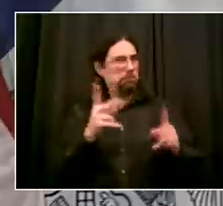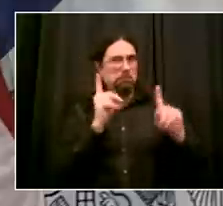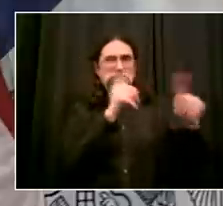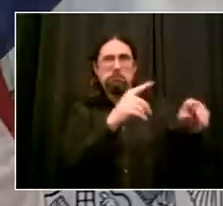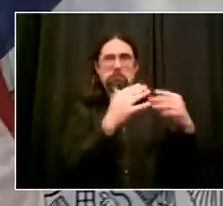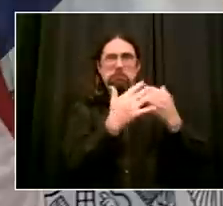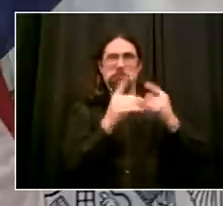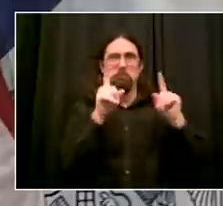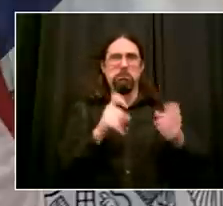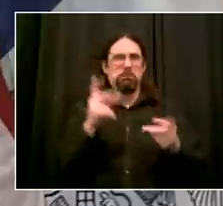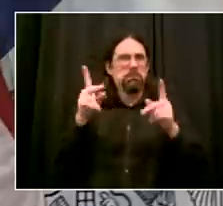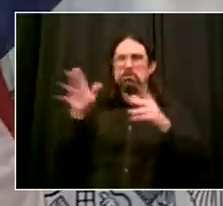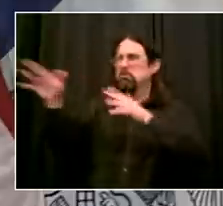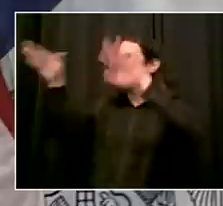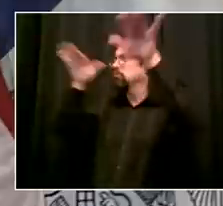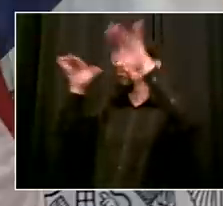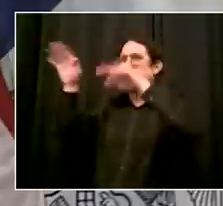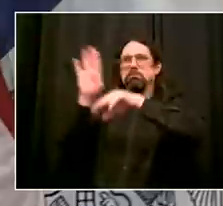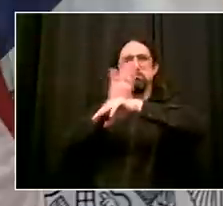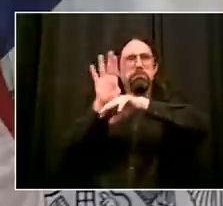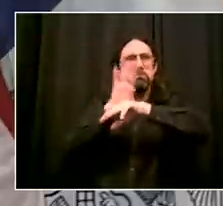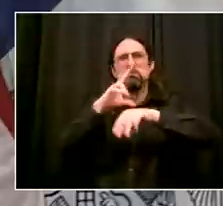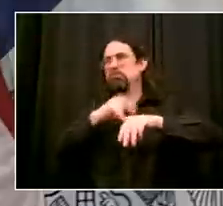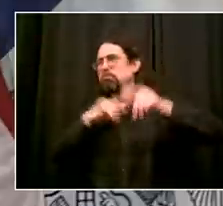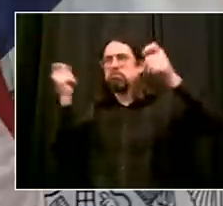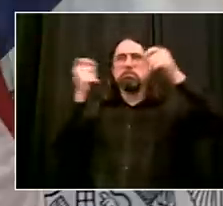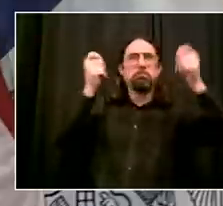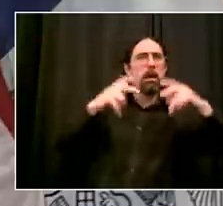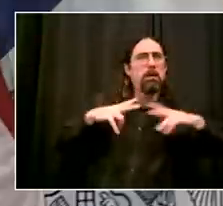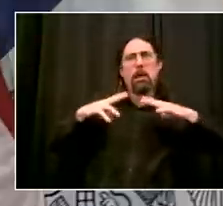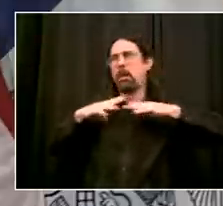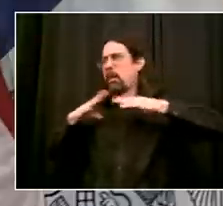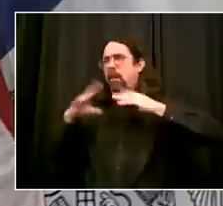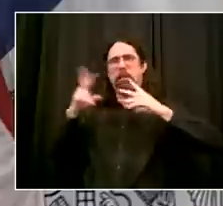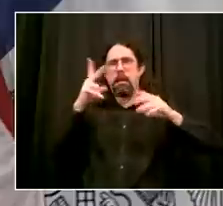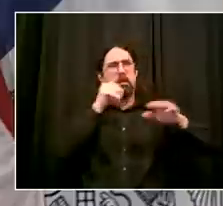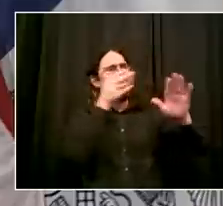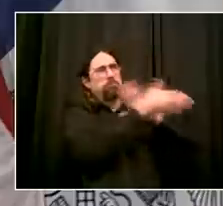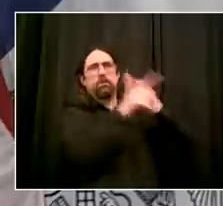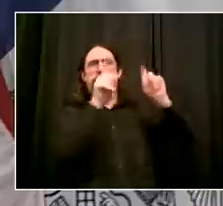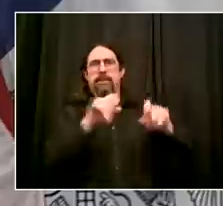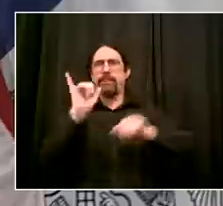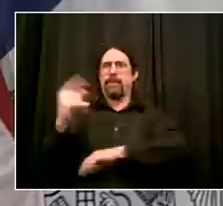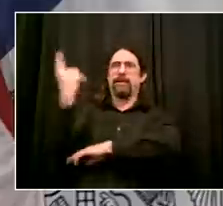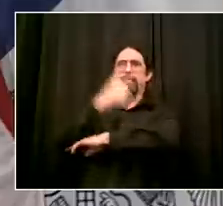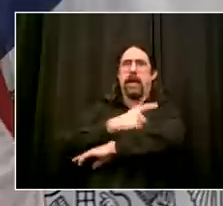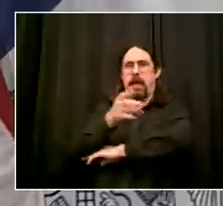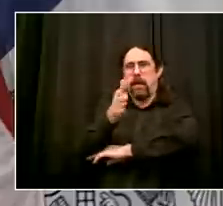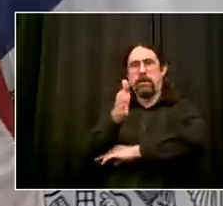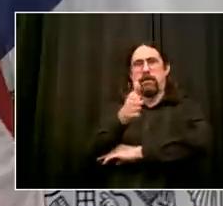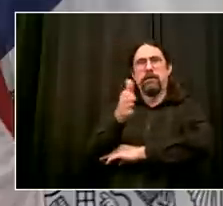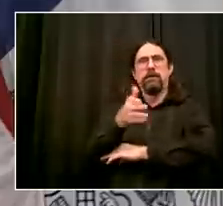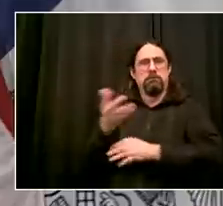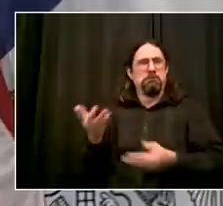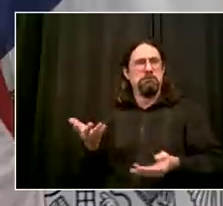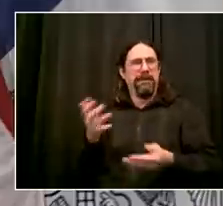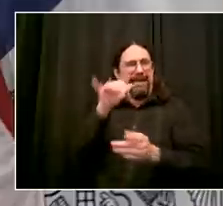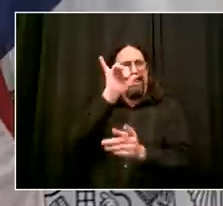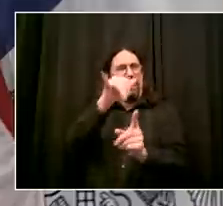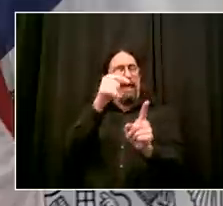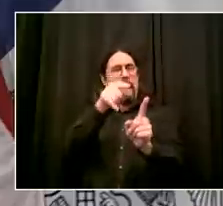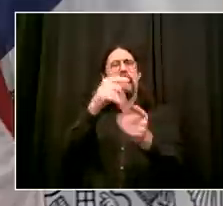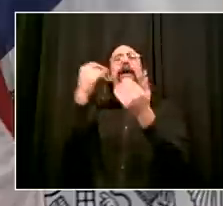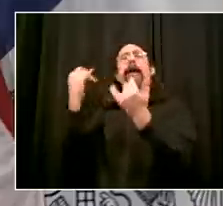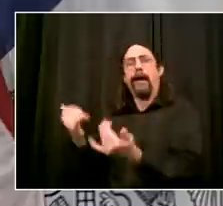those numbers. They are starting to go back up again, but we had several days where the numbers were noticeably lower. The number of people being tested were